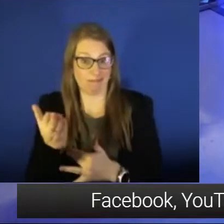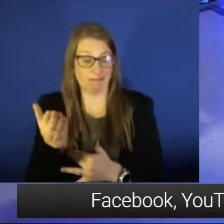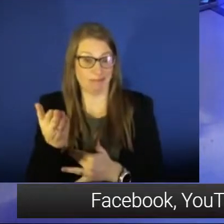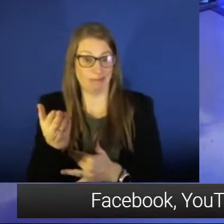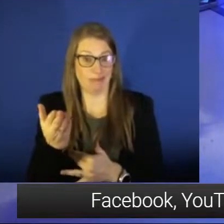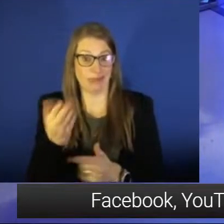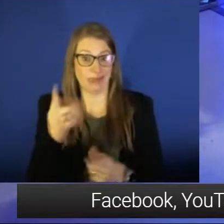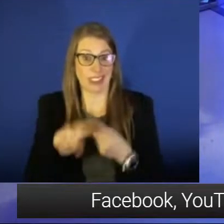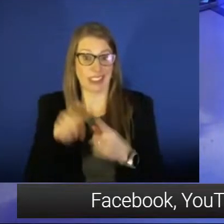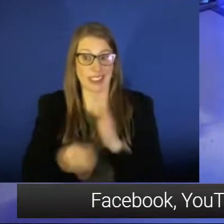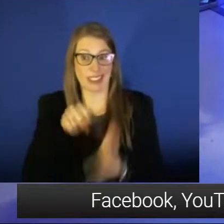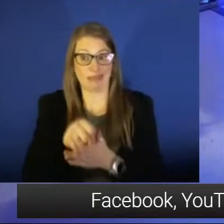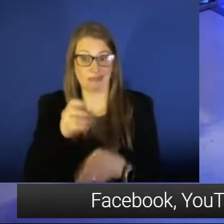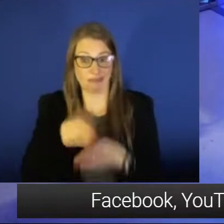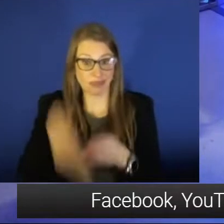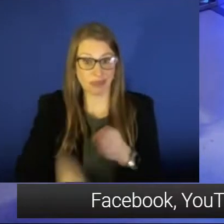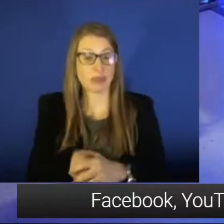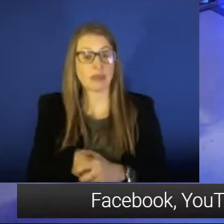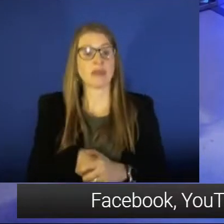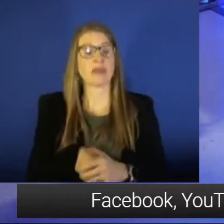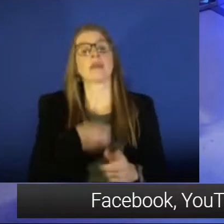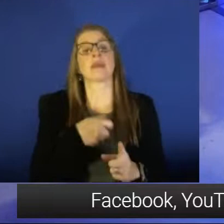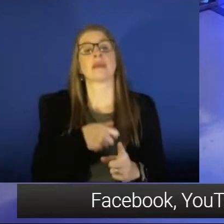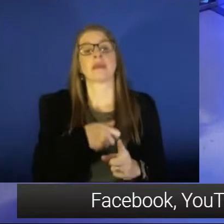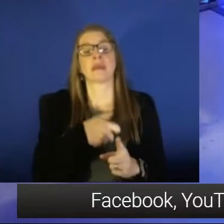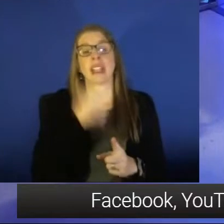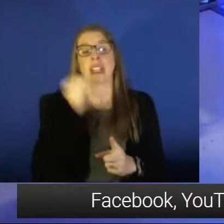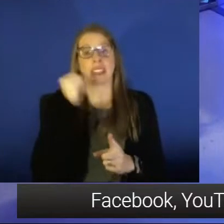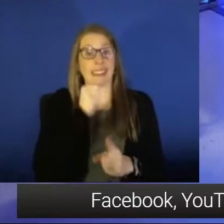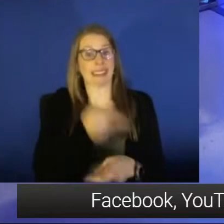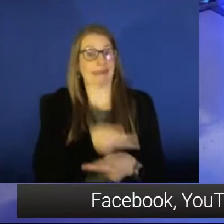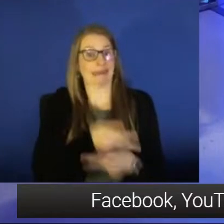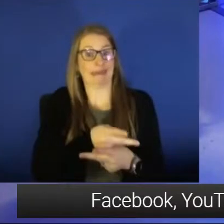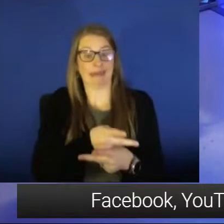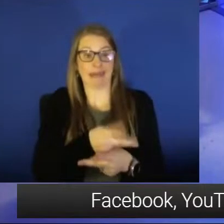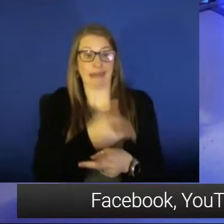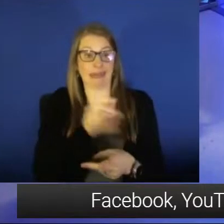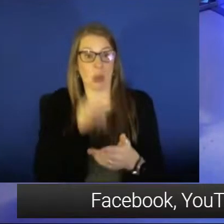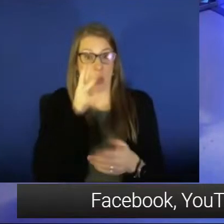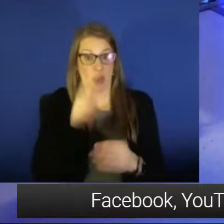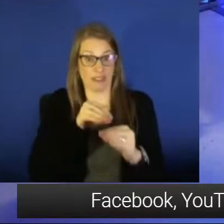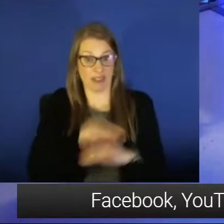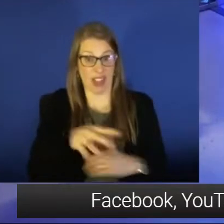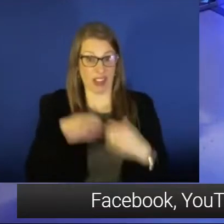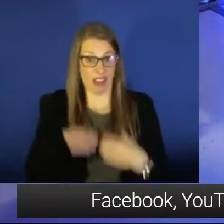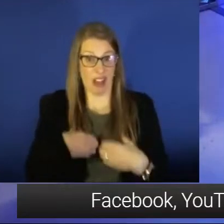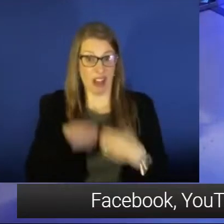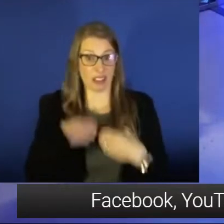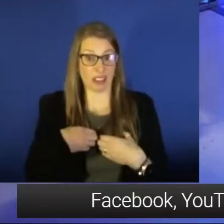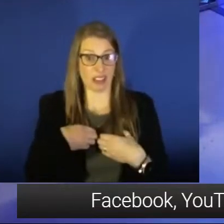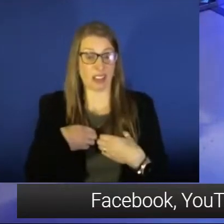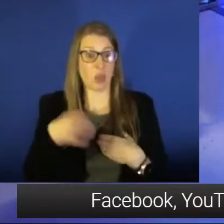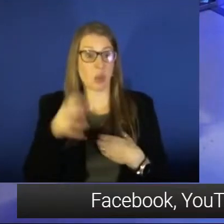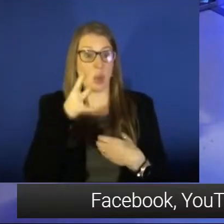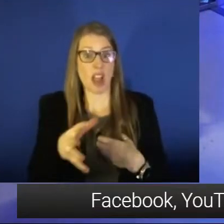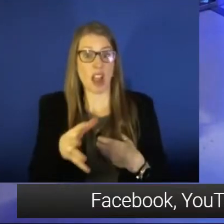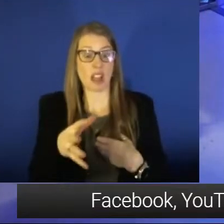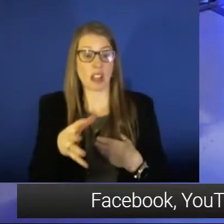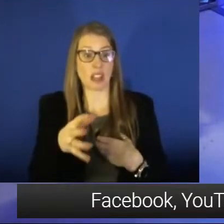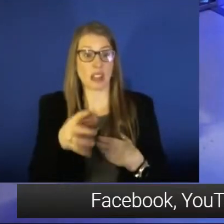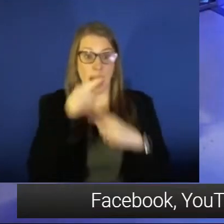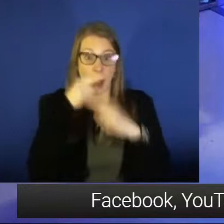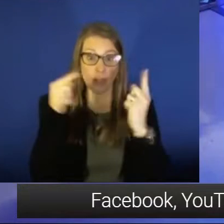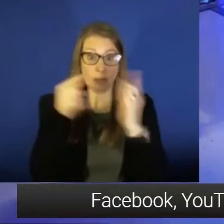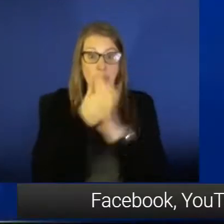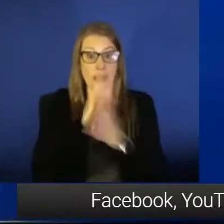you're not taking care of it, can it ultimately affect lungs? Is there anything that will go from an allergy issue into a lung issue? And Deborah, we'll talk about this,